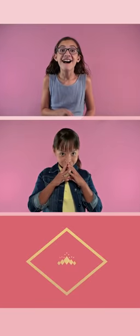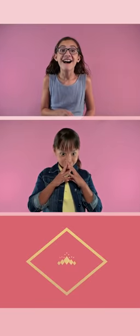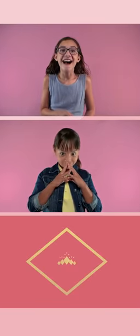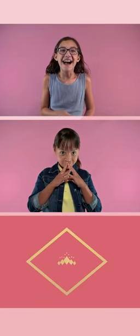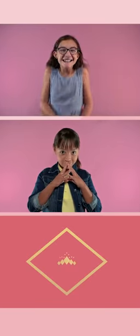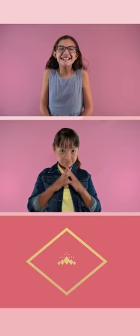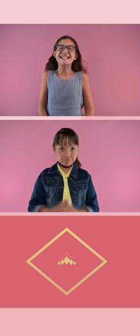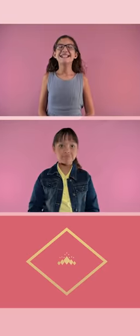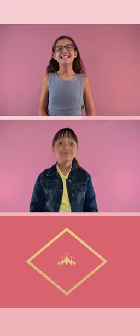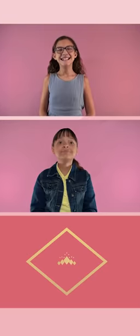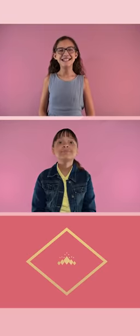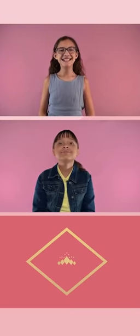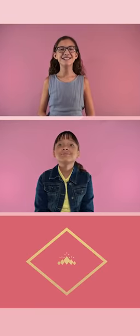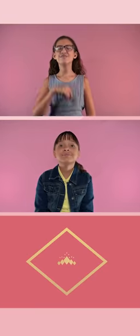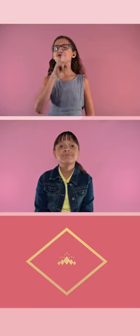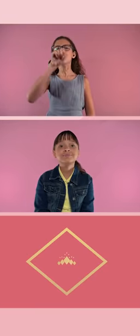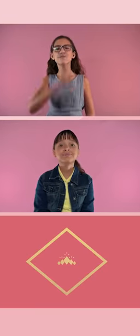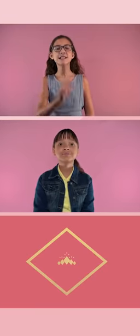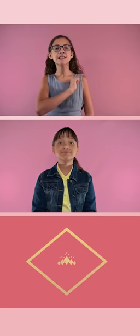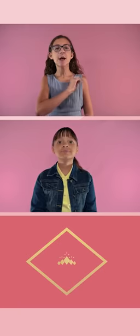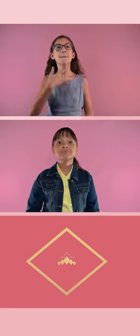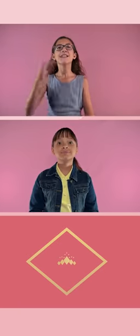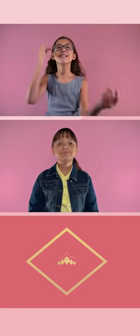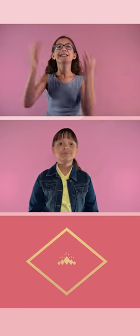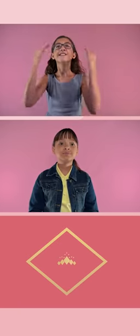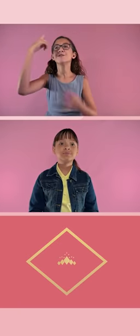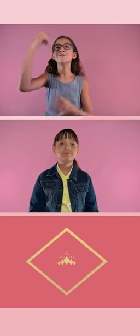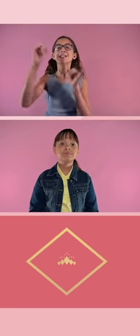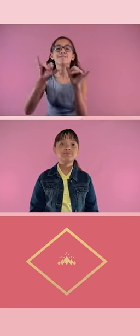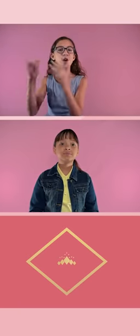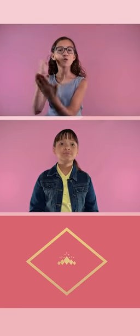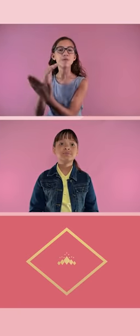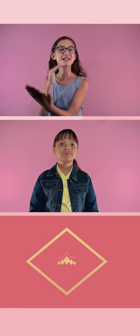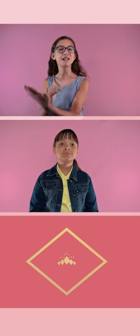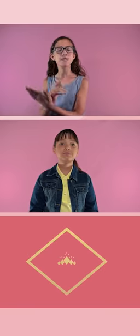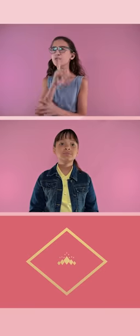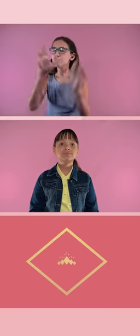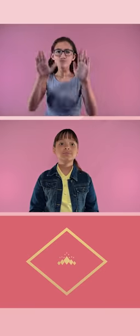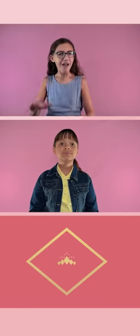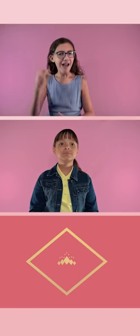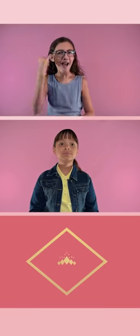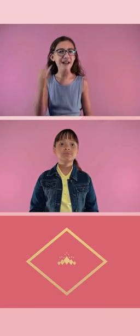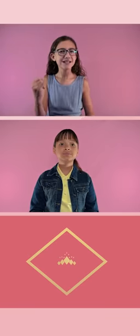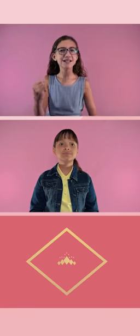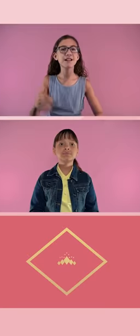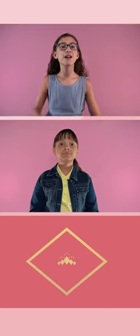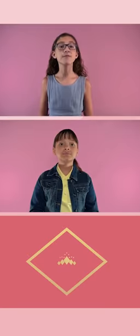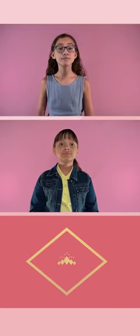Indeed. I love that Tiana thinks of dreams as recipes. It's such a great